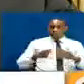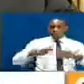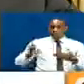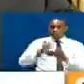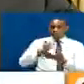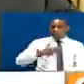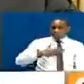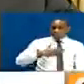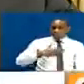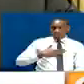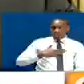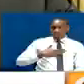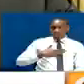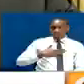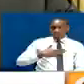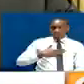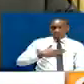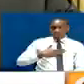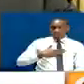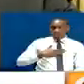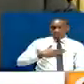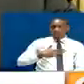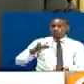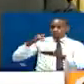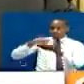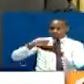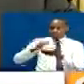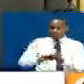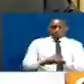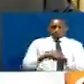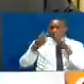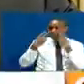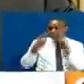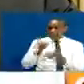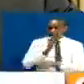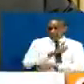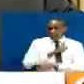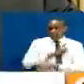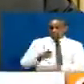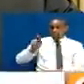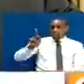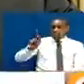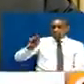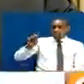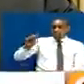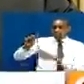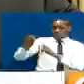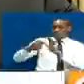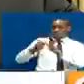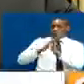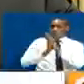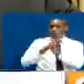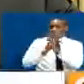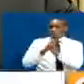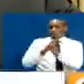people in my office had something to do with it. I have seen KTN trying to run a